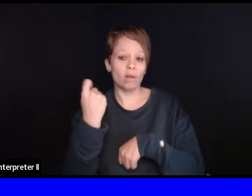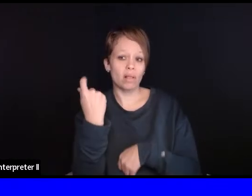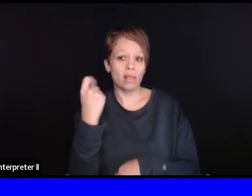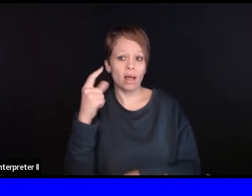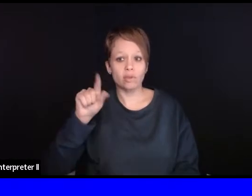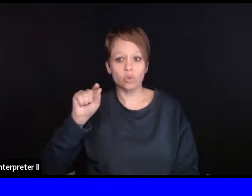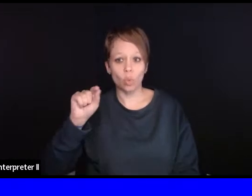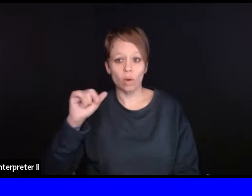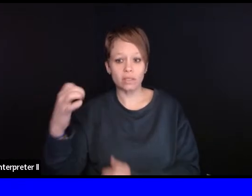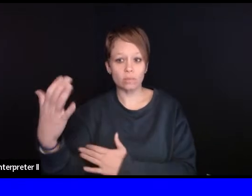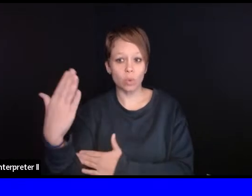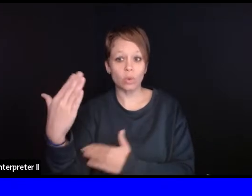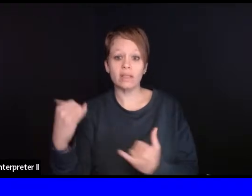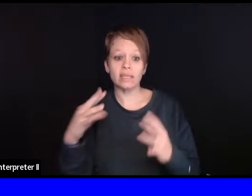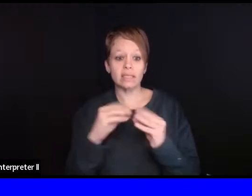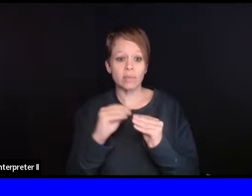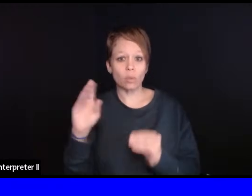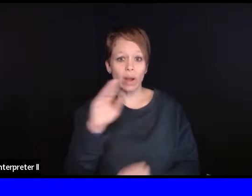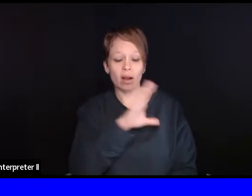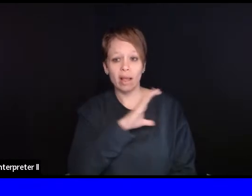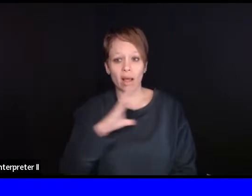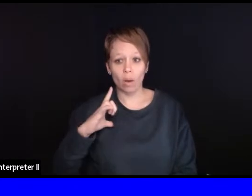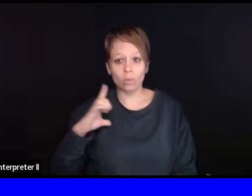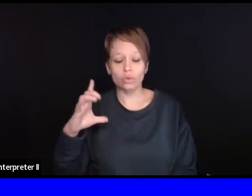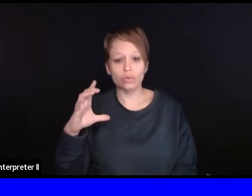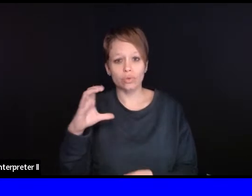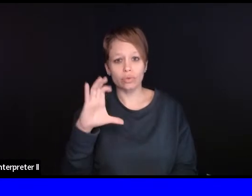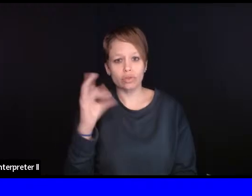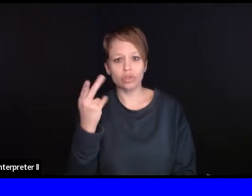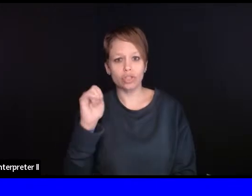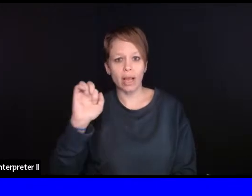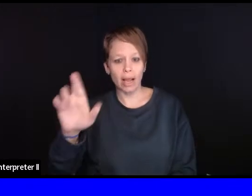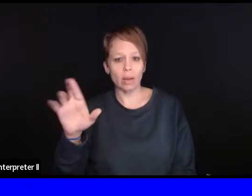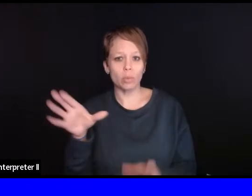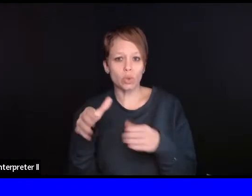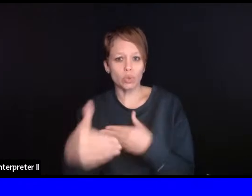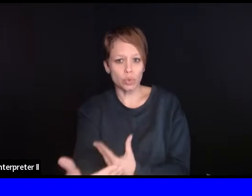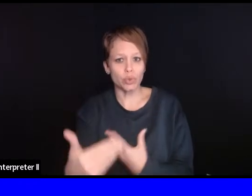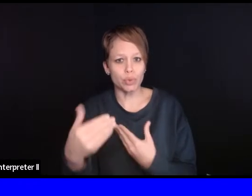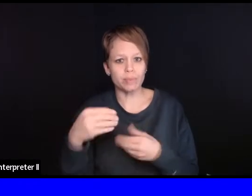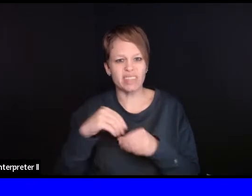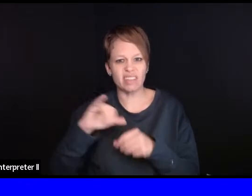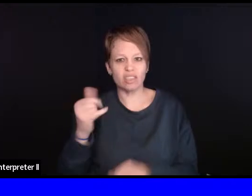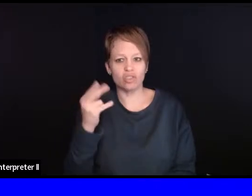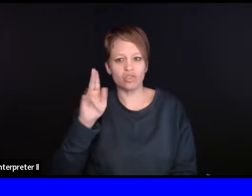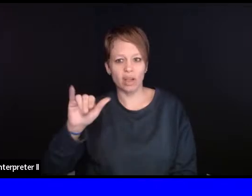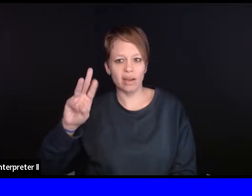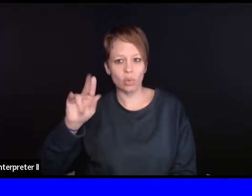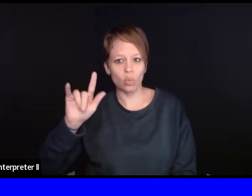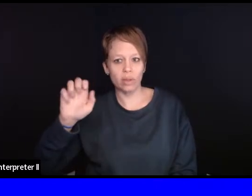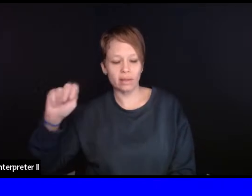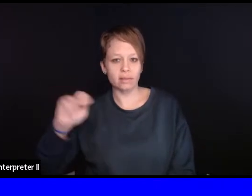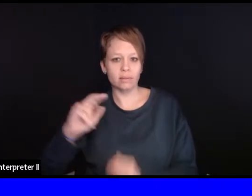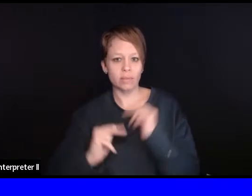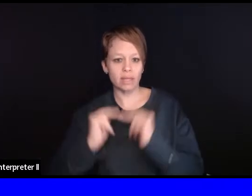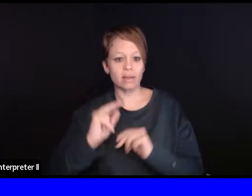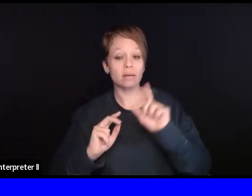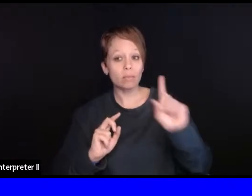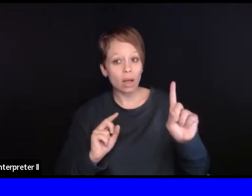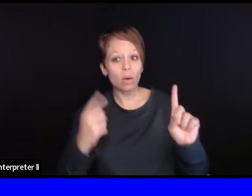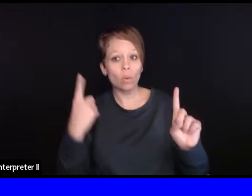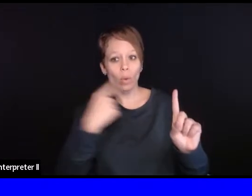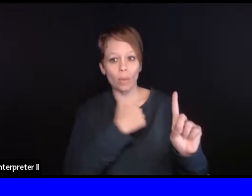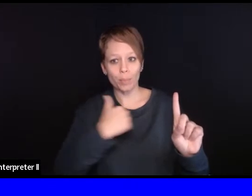This meeting is being held in the Council Chambers, Room 500 of the Johnny Wilson Building. However, there's at least one member who's